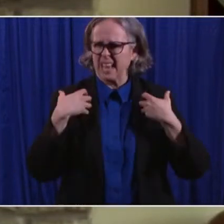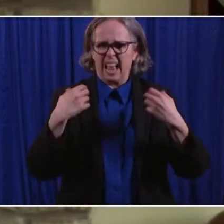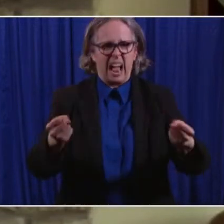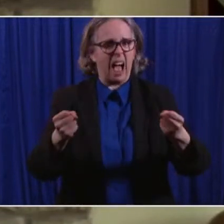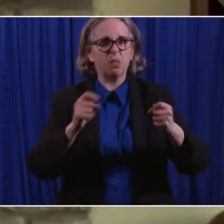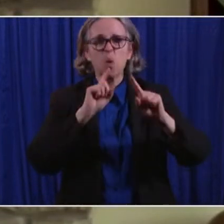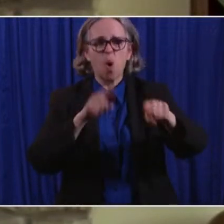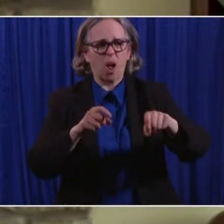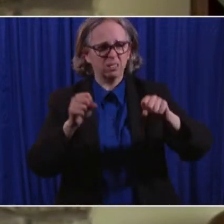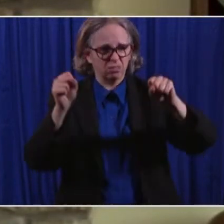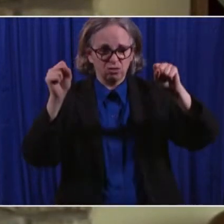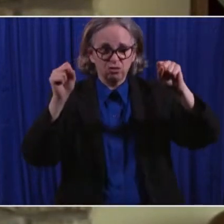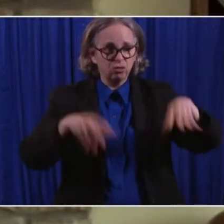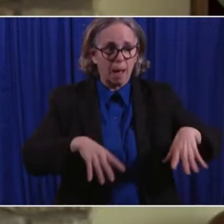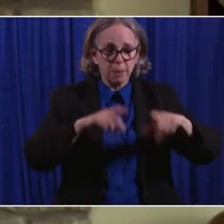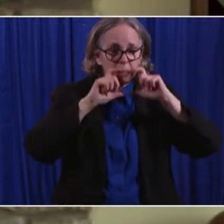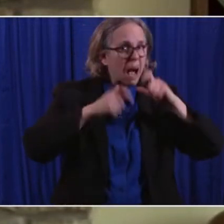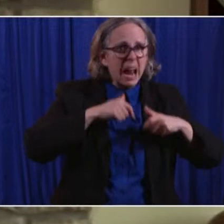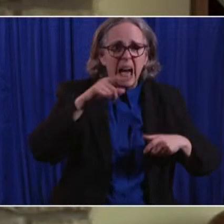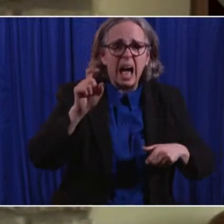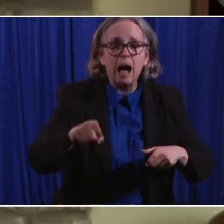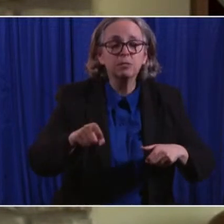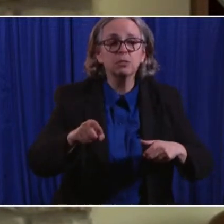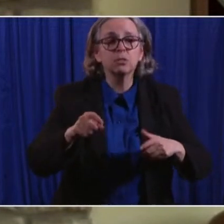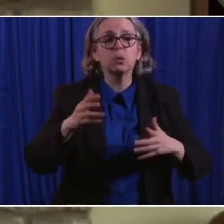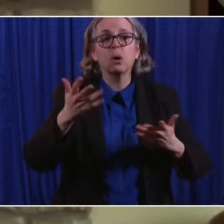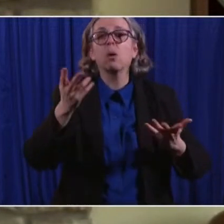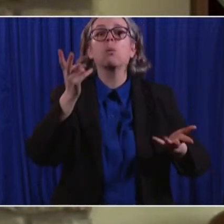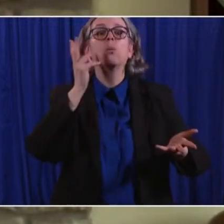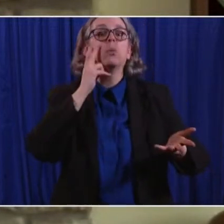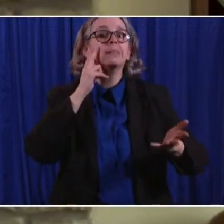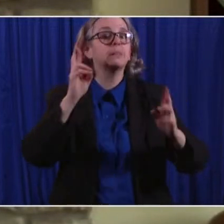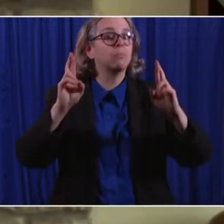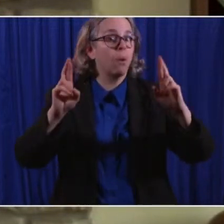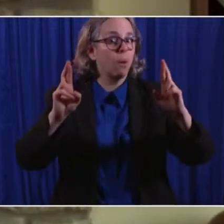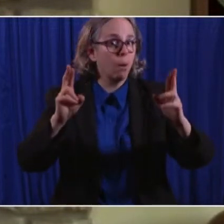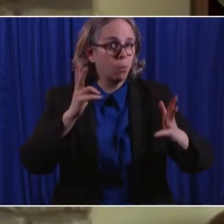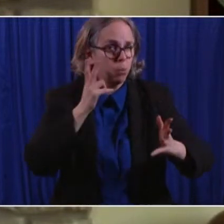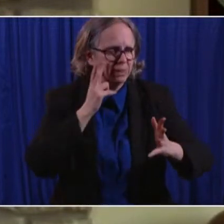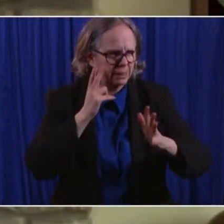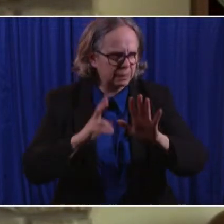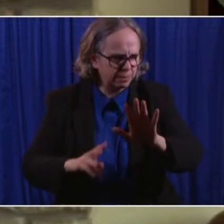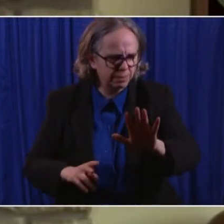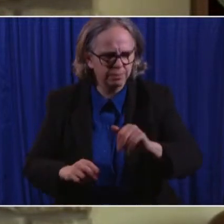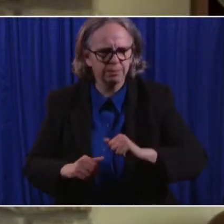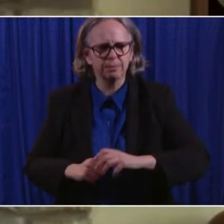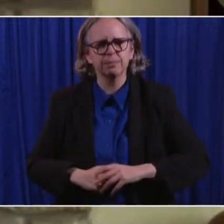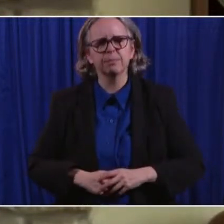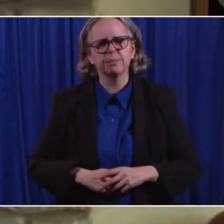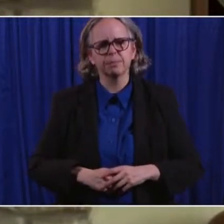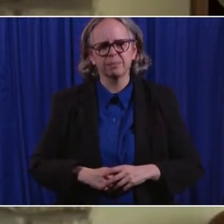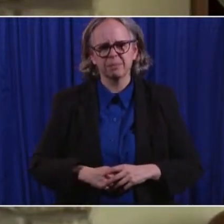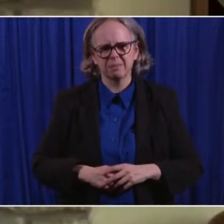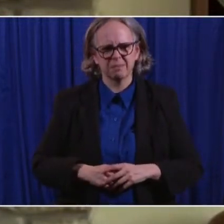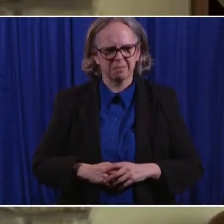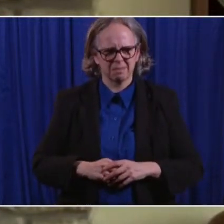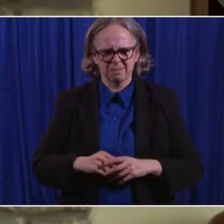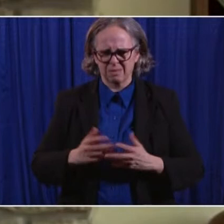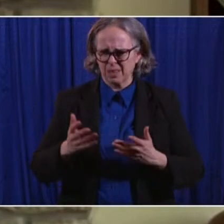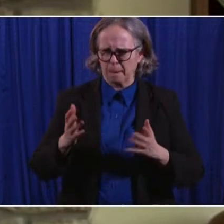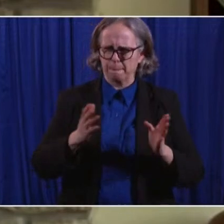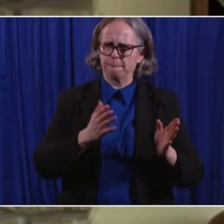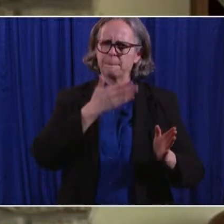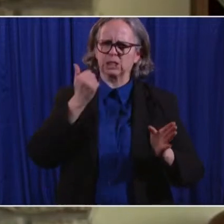things continue to go well. But what we wanted to do and what we were requested to do by the